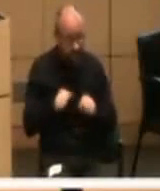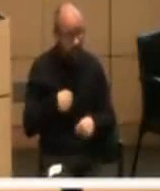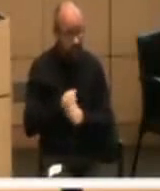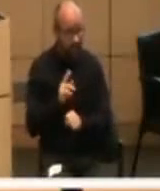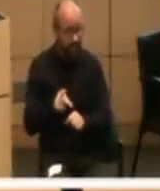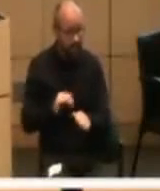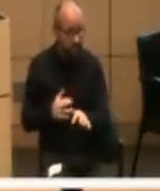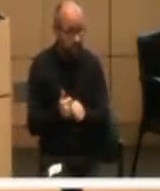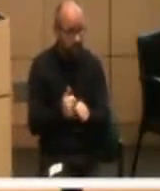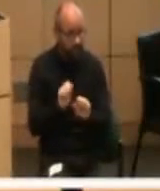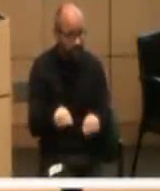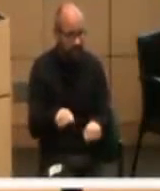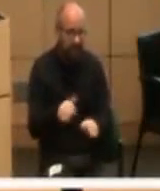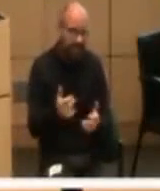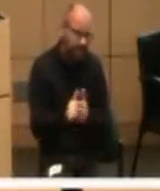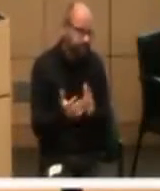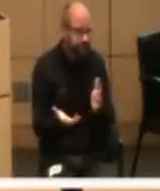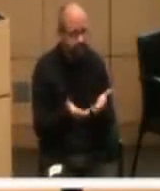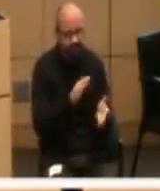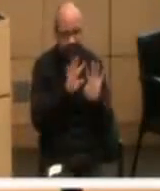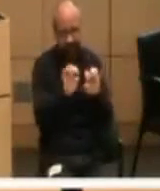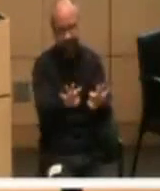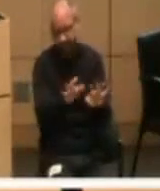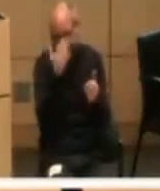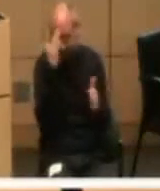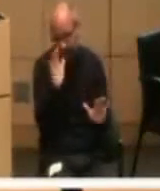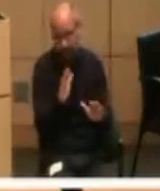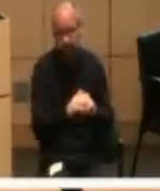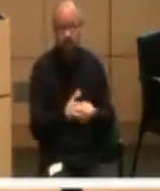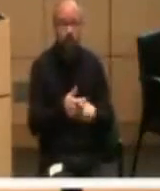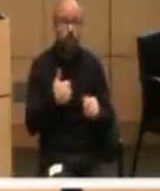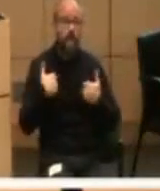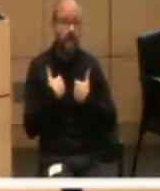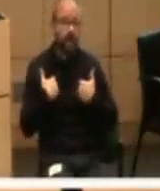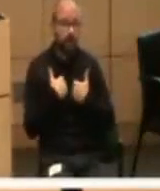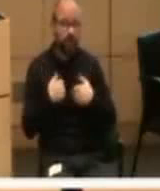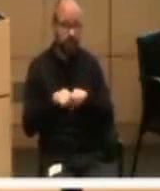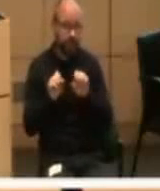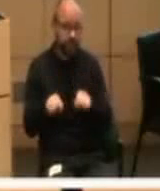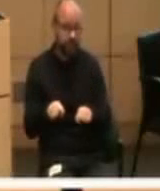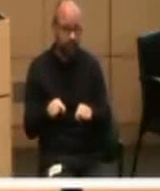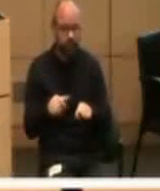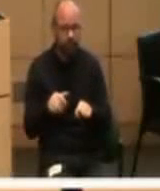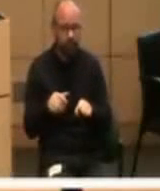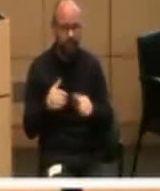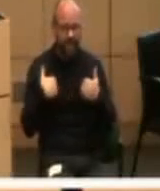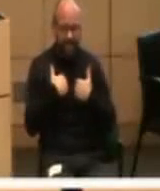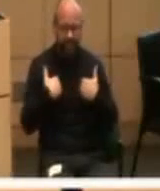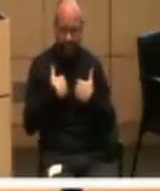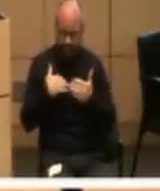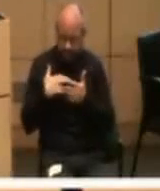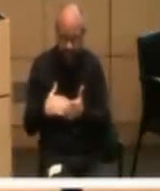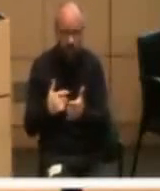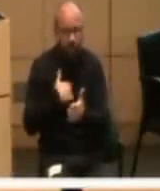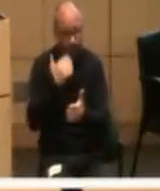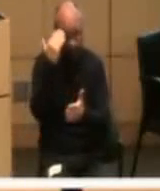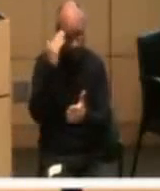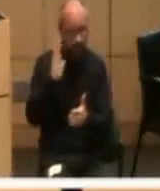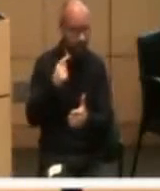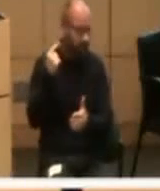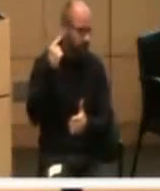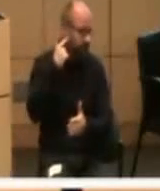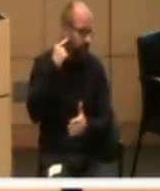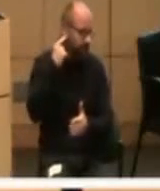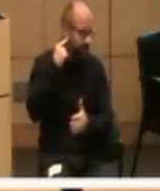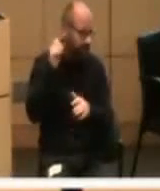critical questions, and I'm not sure we know. We do know from animal studies that the system's plastic, even in adults, but the extent to which it